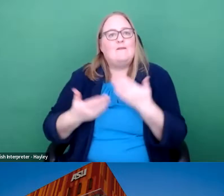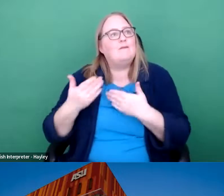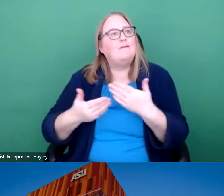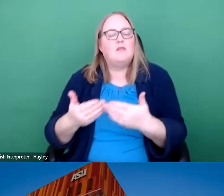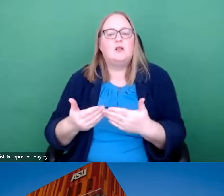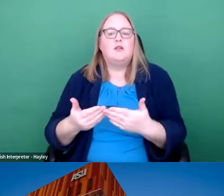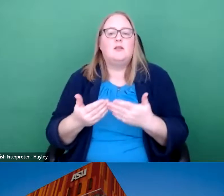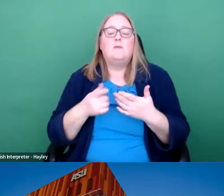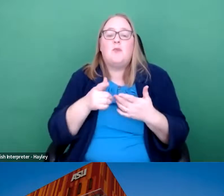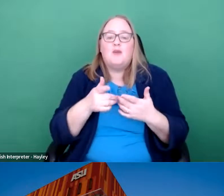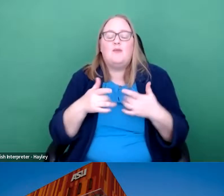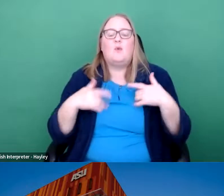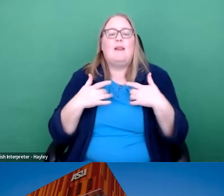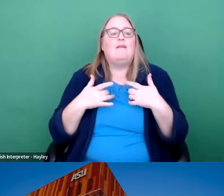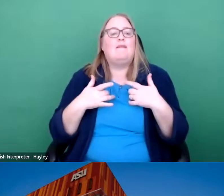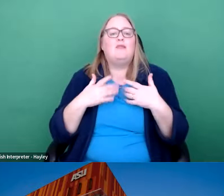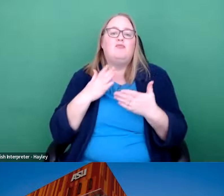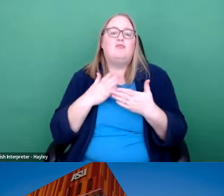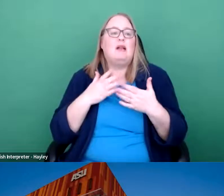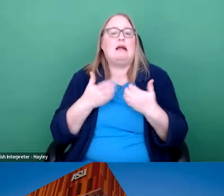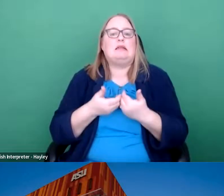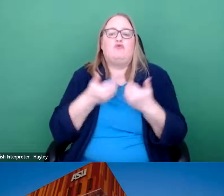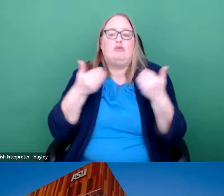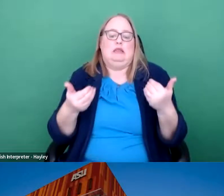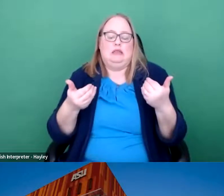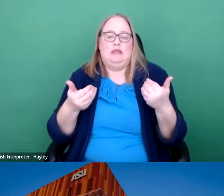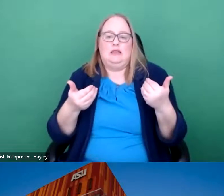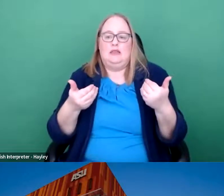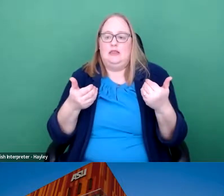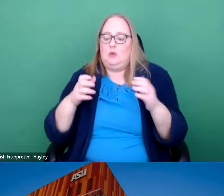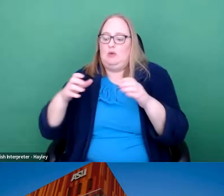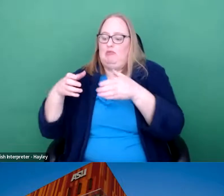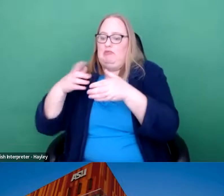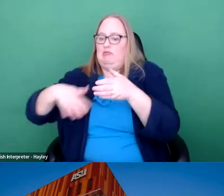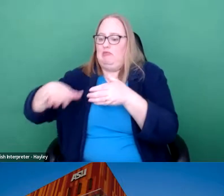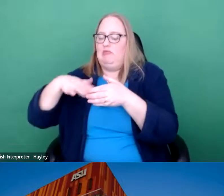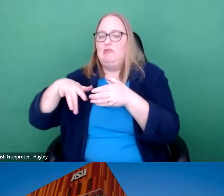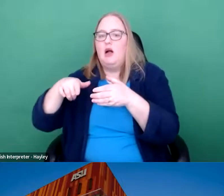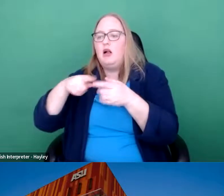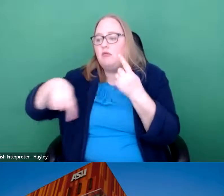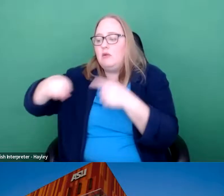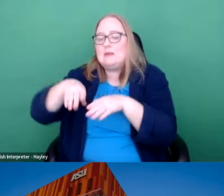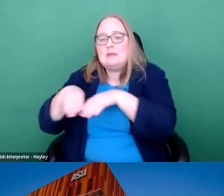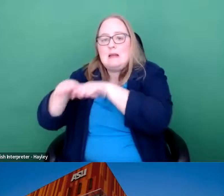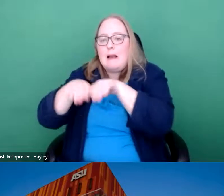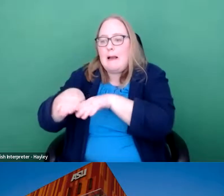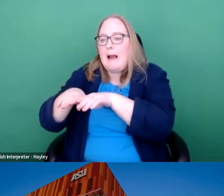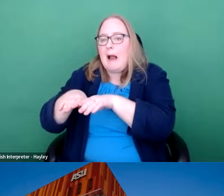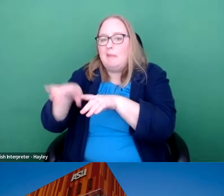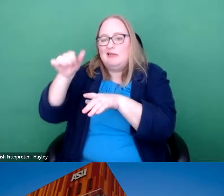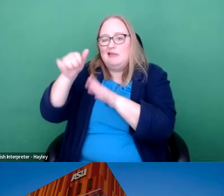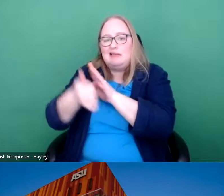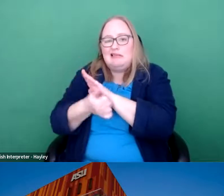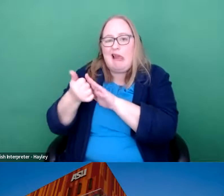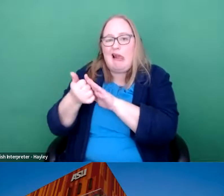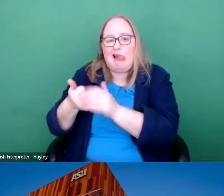of segregated digital world where everybody is like you with the same kind of levels of interest and skills, or a segregated physical world,